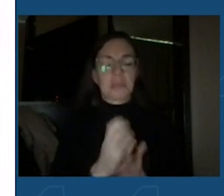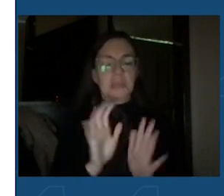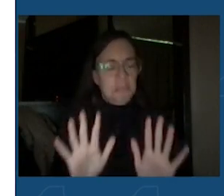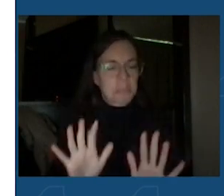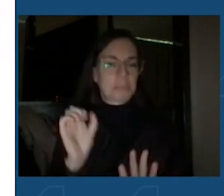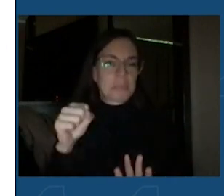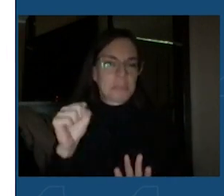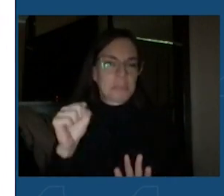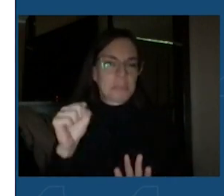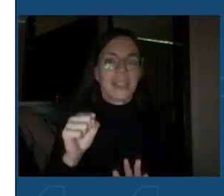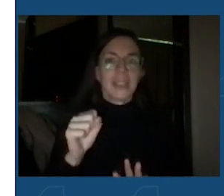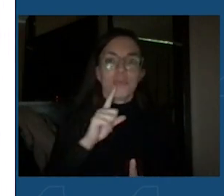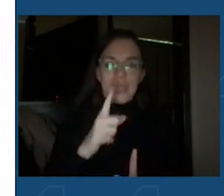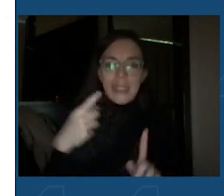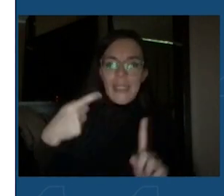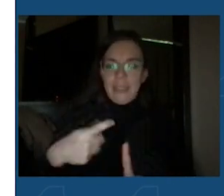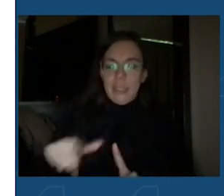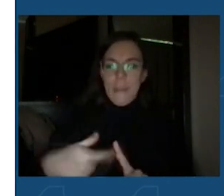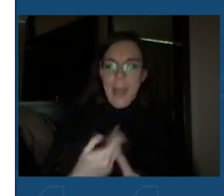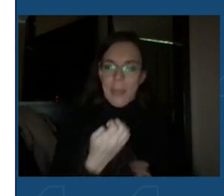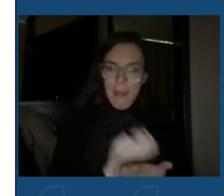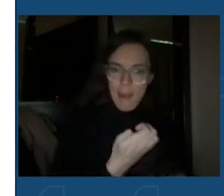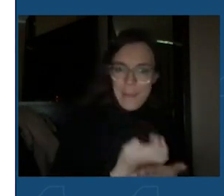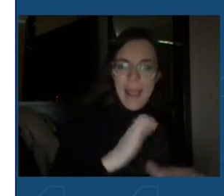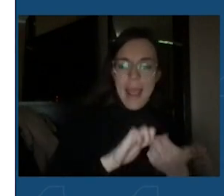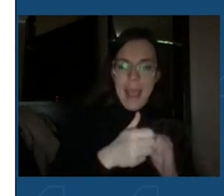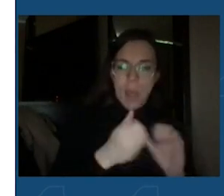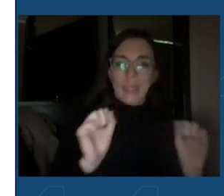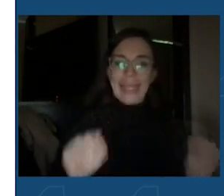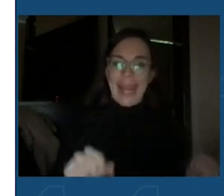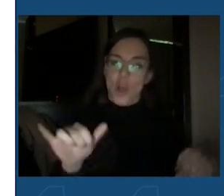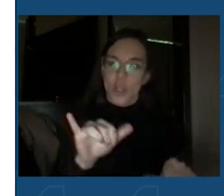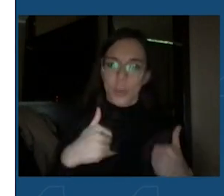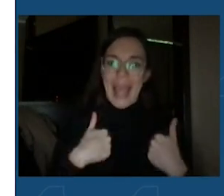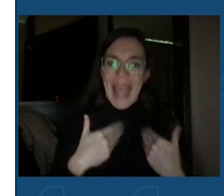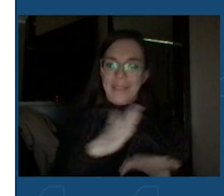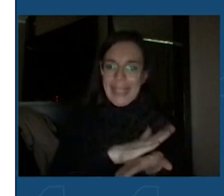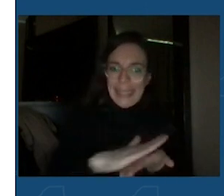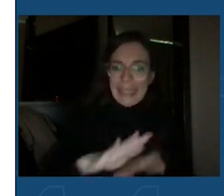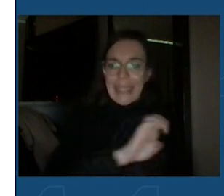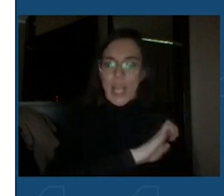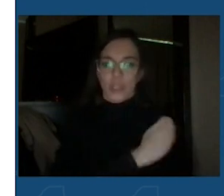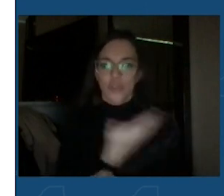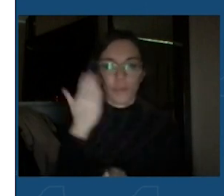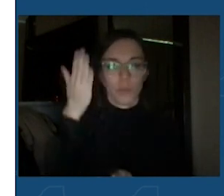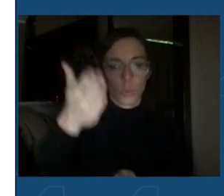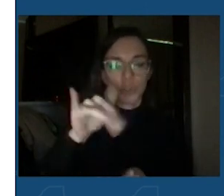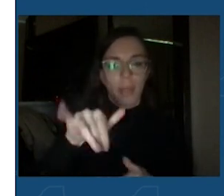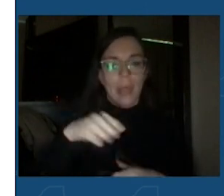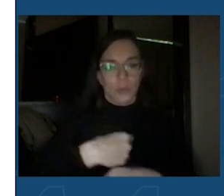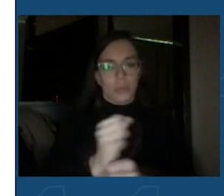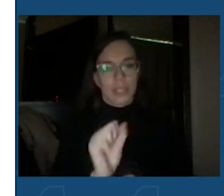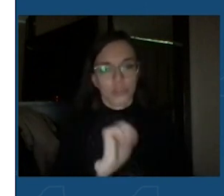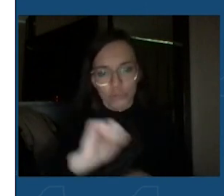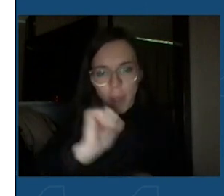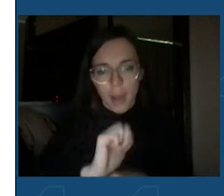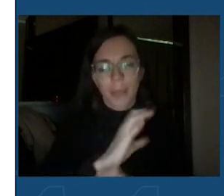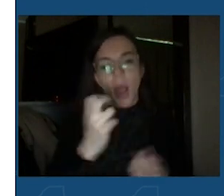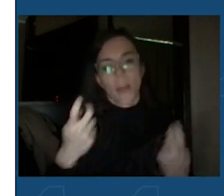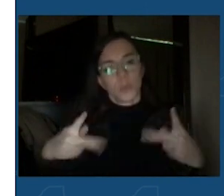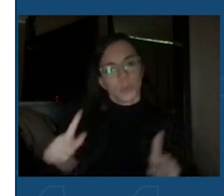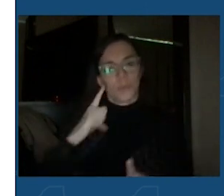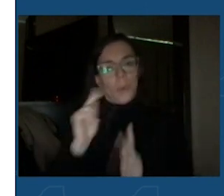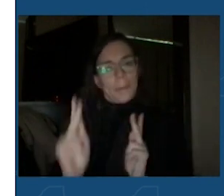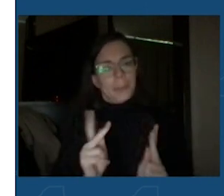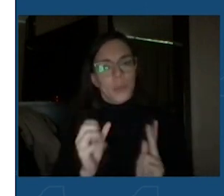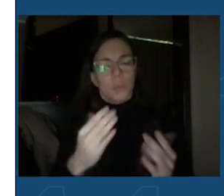say. It is about the economy and how we can also have a clean energy future that creates jobs and creates opportunities for people. So I think that,